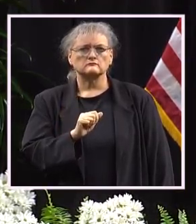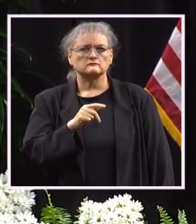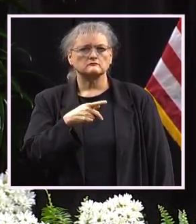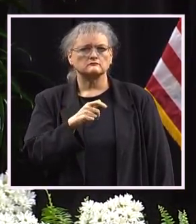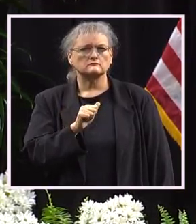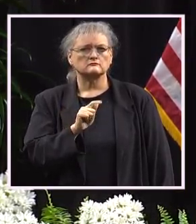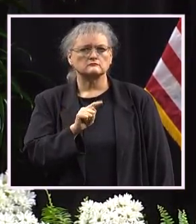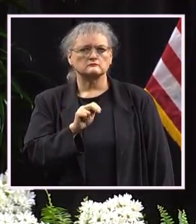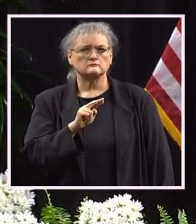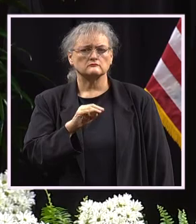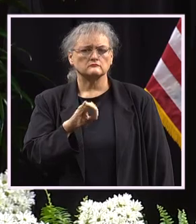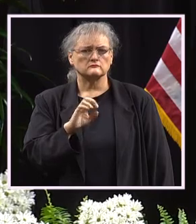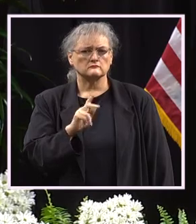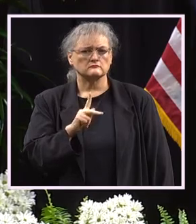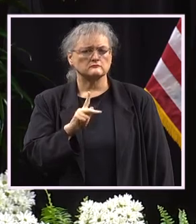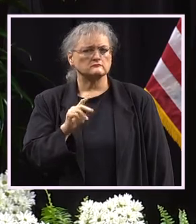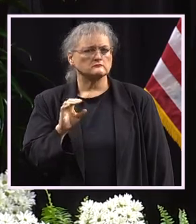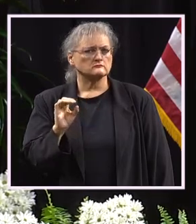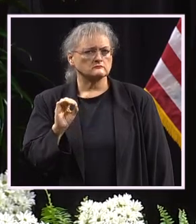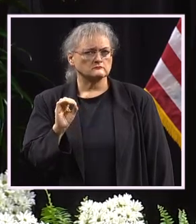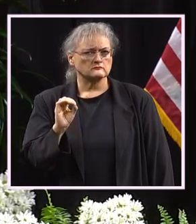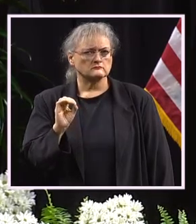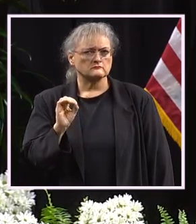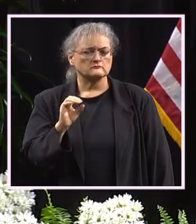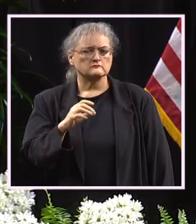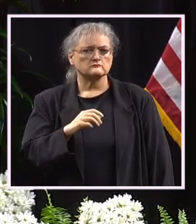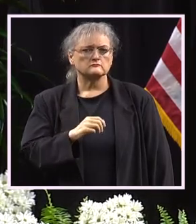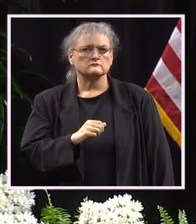Patrick Ross O'Donnell, MBA.